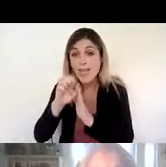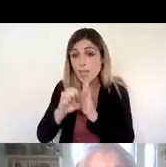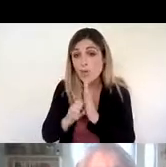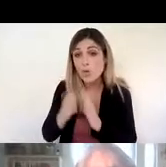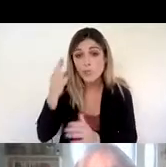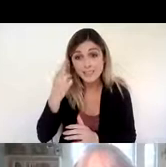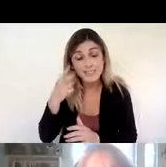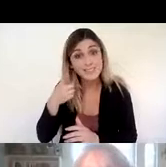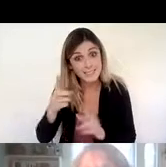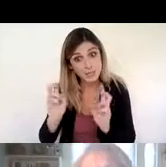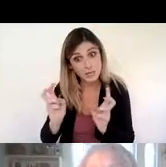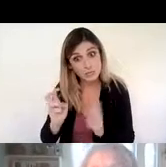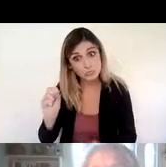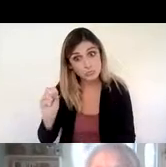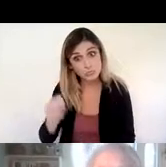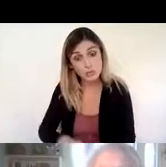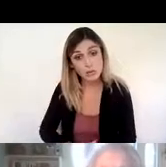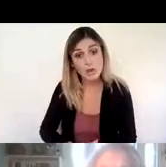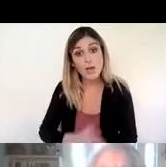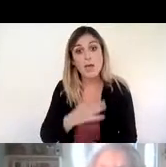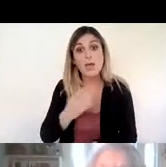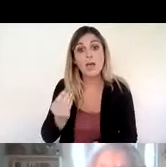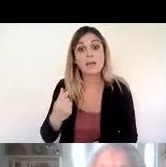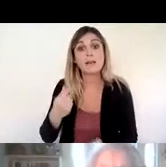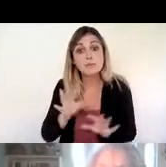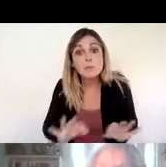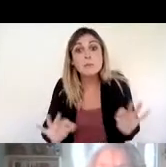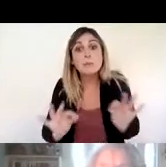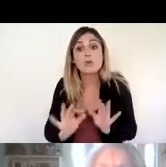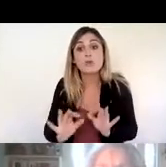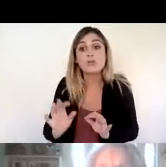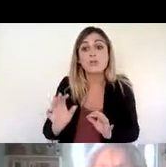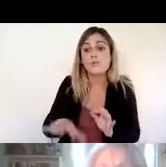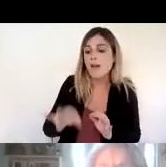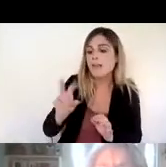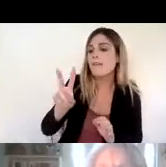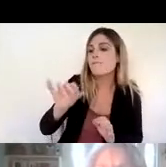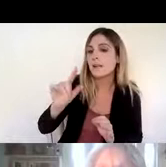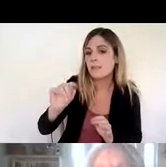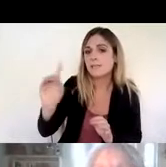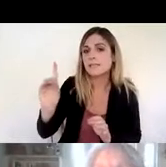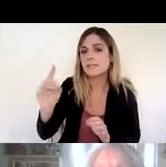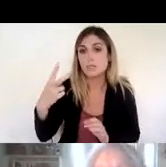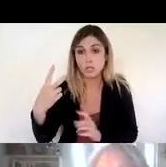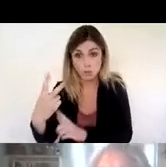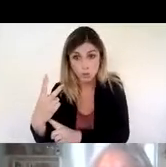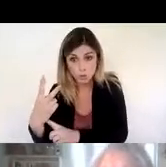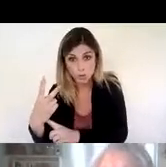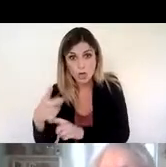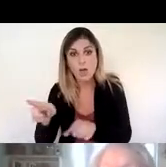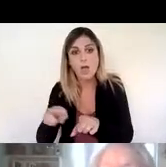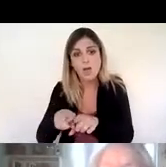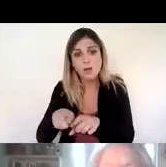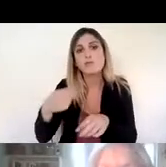an issue. And in that case, we want to seek out vitamin D2, also called ergocalciferol, which is the vegan